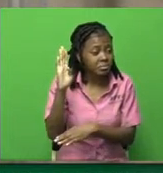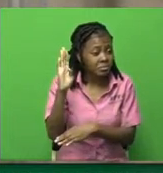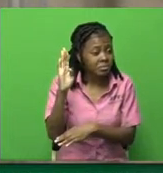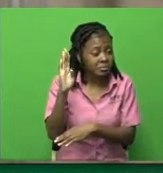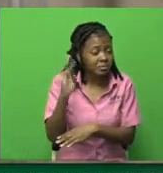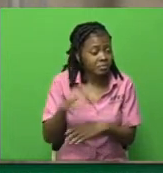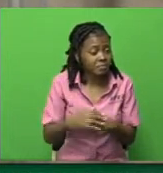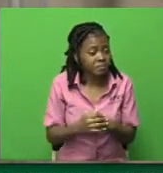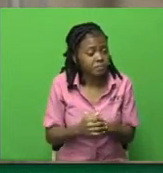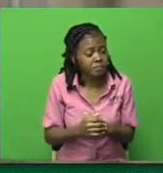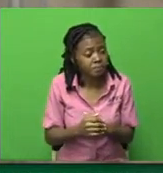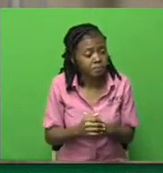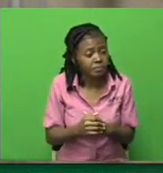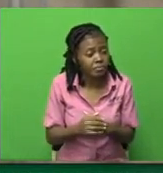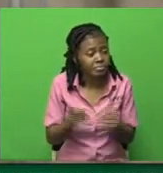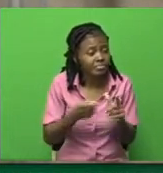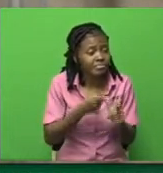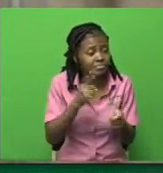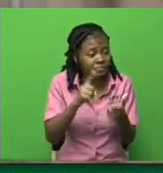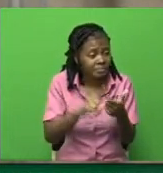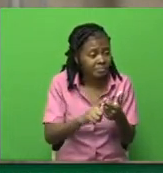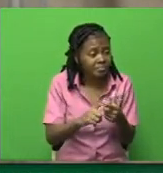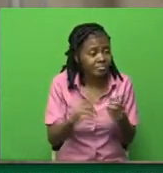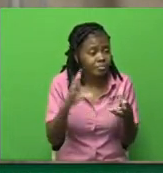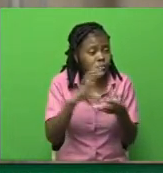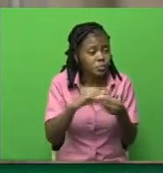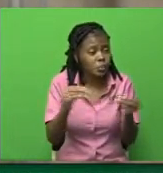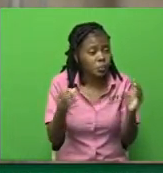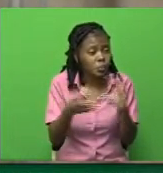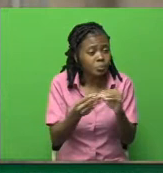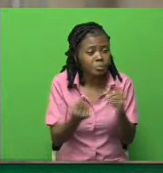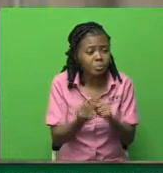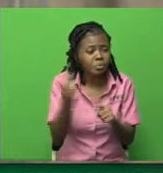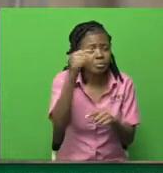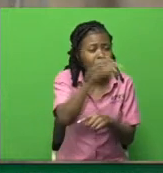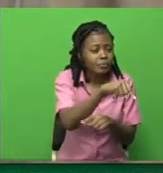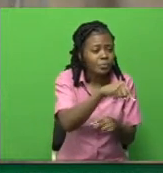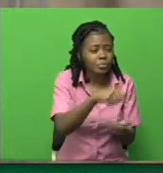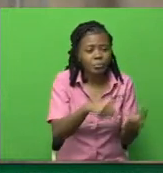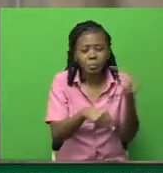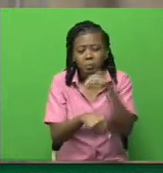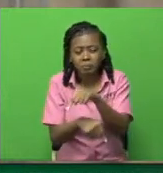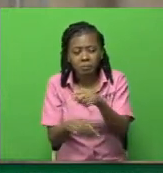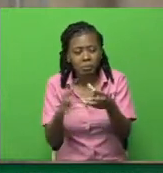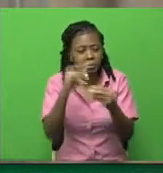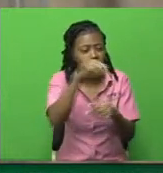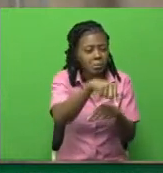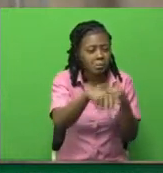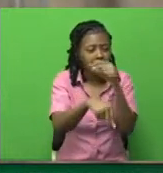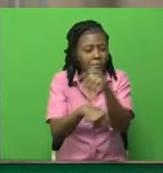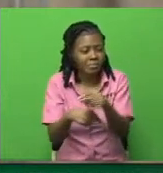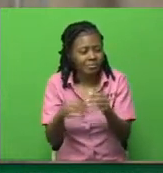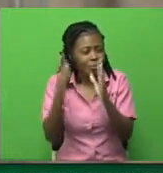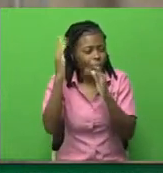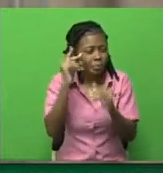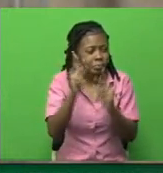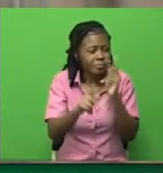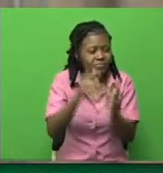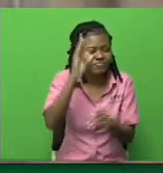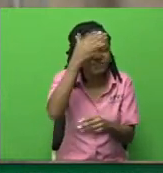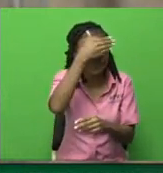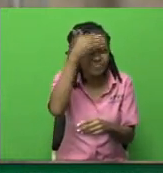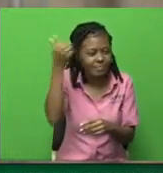jump from one area to the other with the hope that people will forget what they said previously